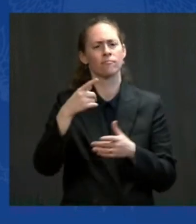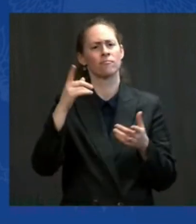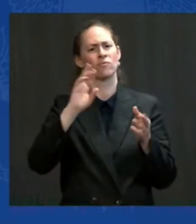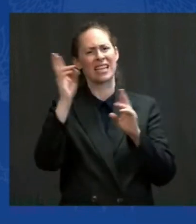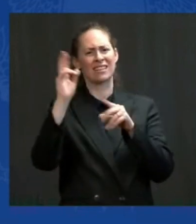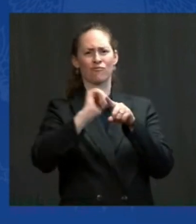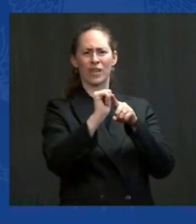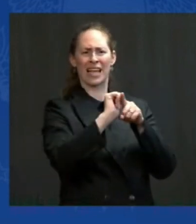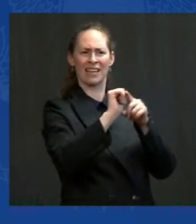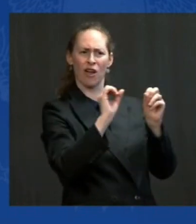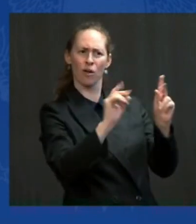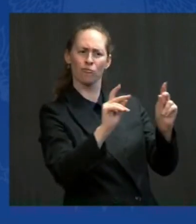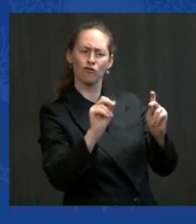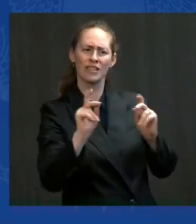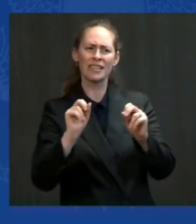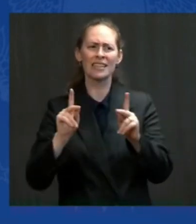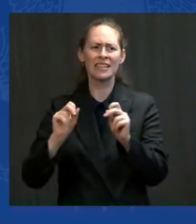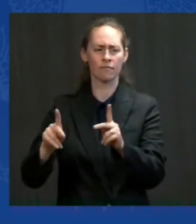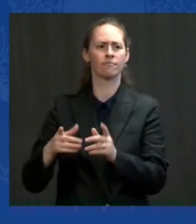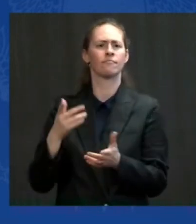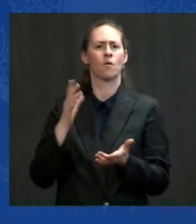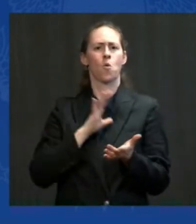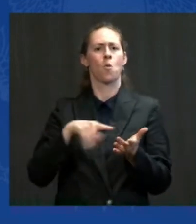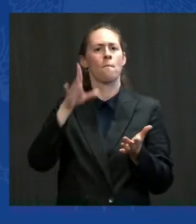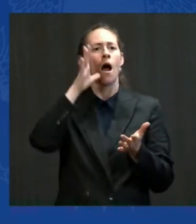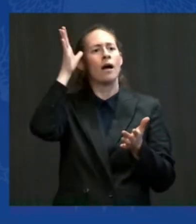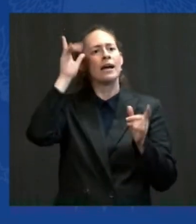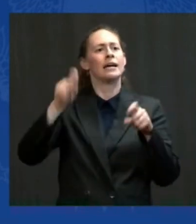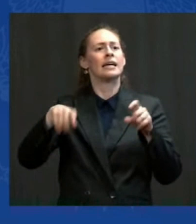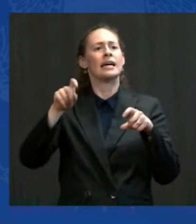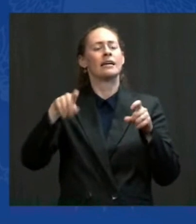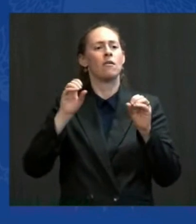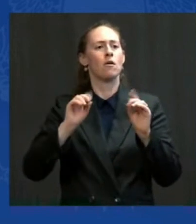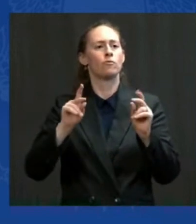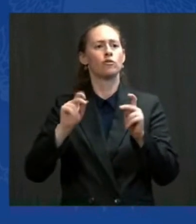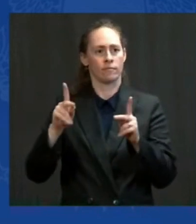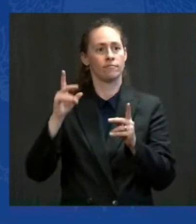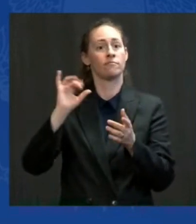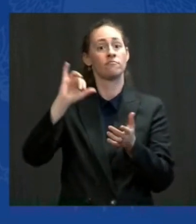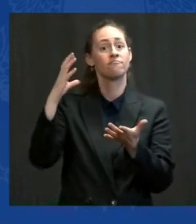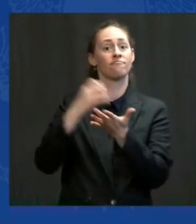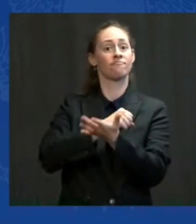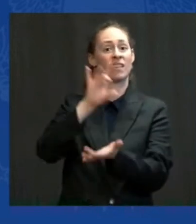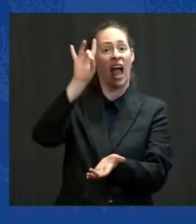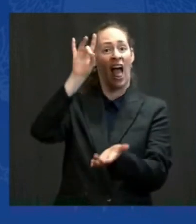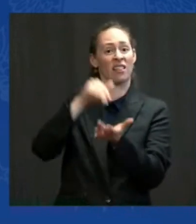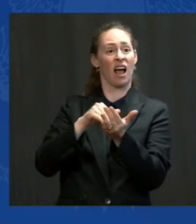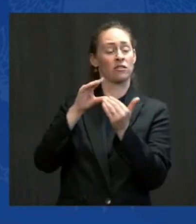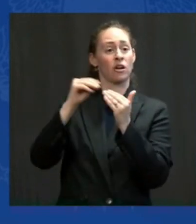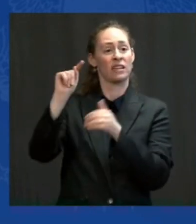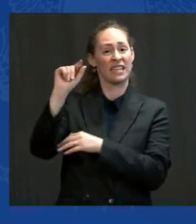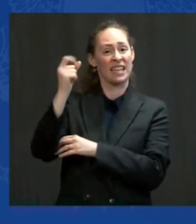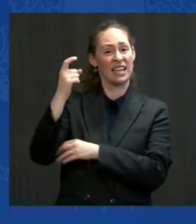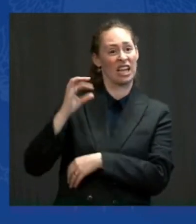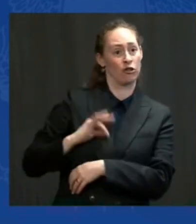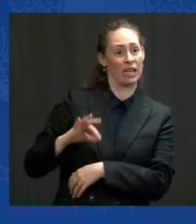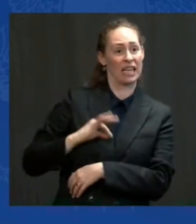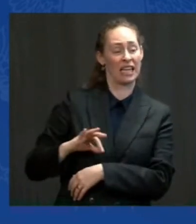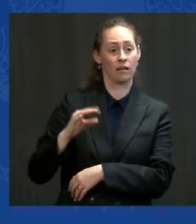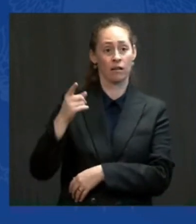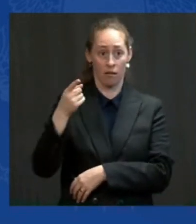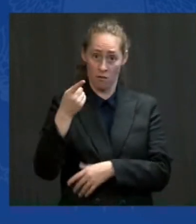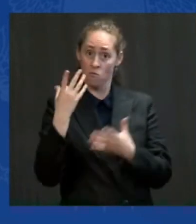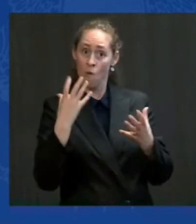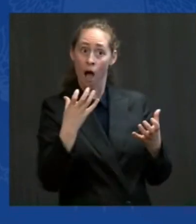option to take up to an $8,000 tax credit to cover child care expenses if that's the preferred route. That's good